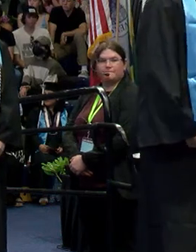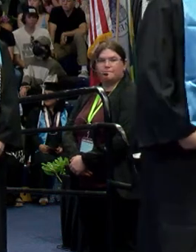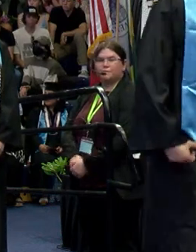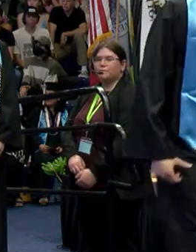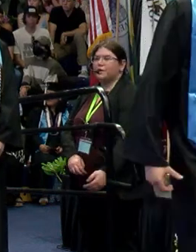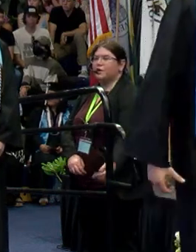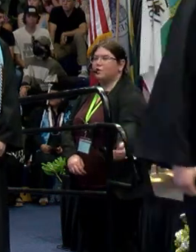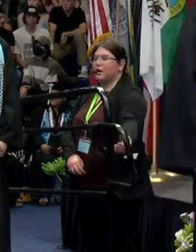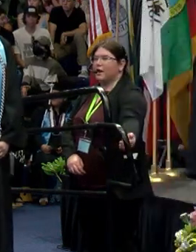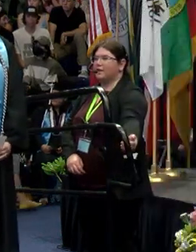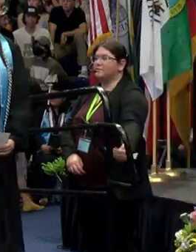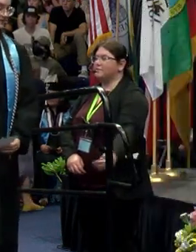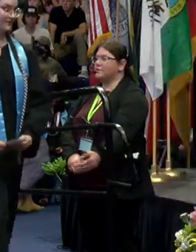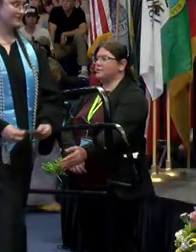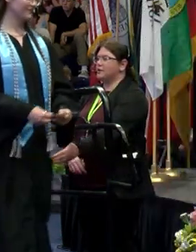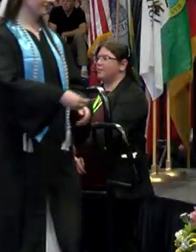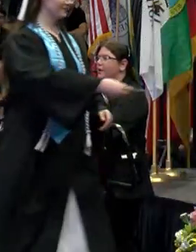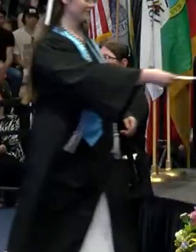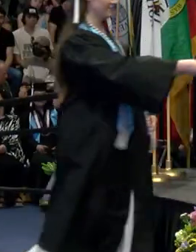Fletcher Coburn.